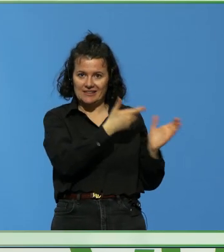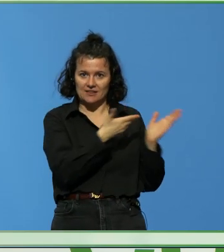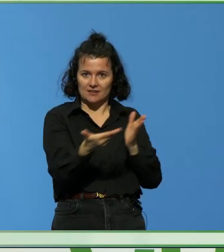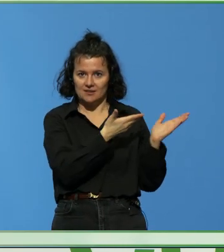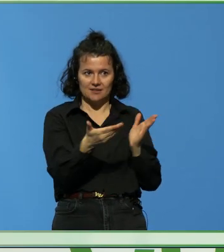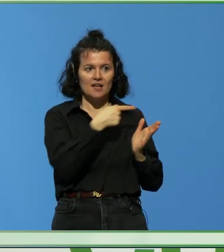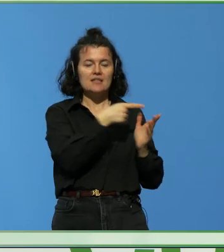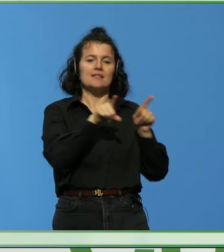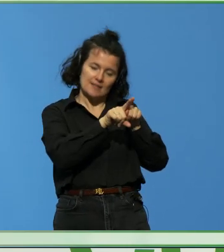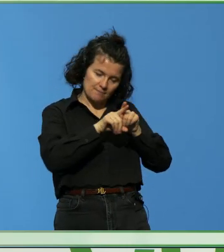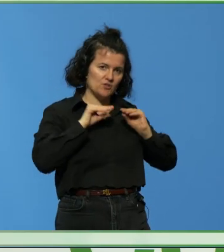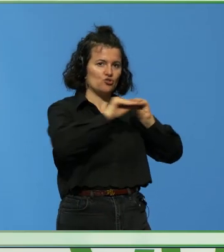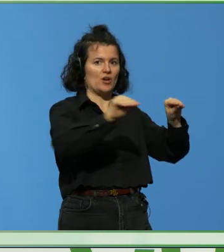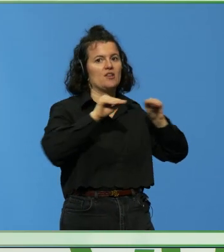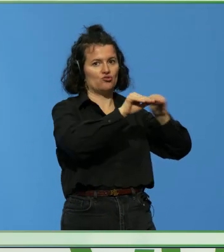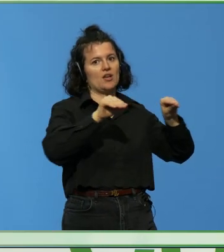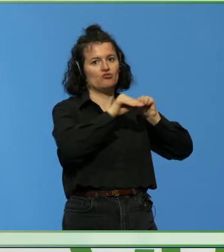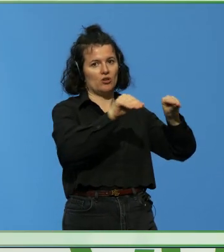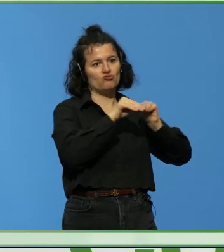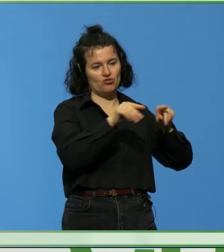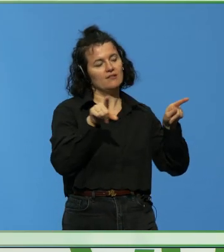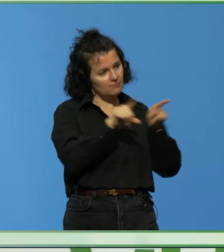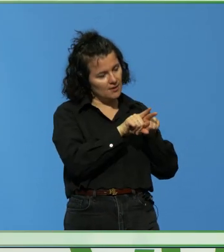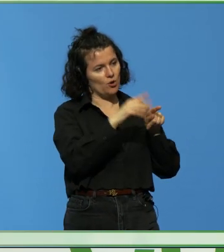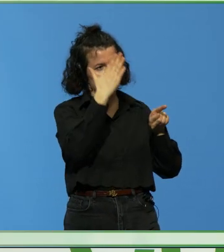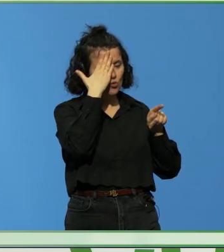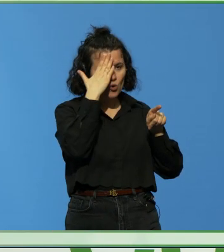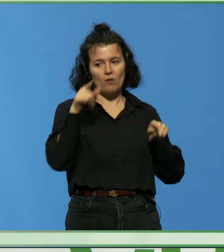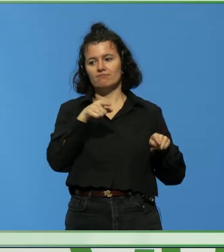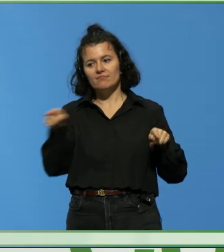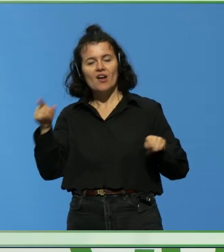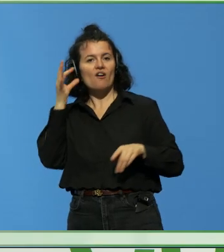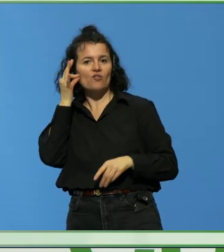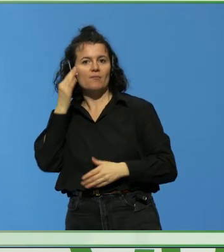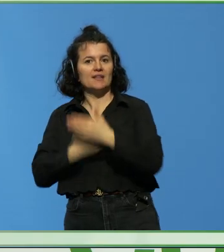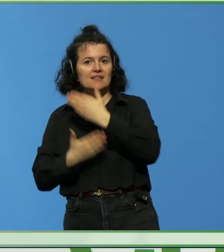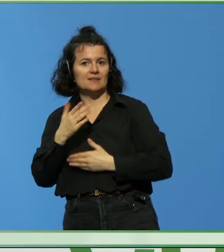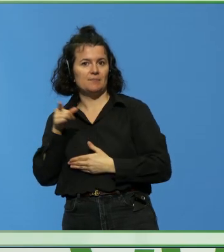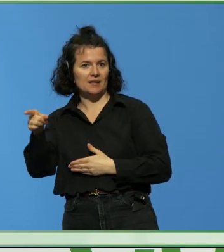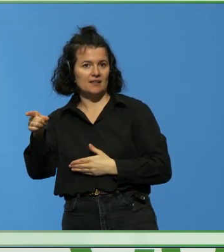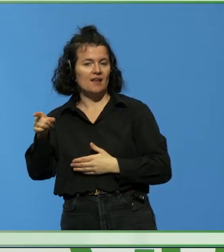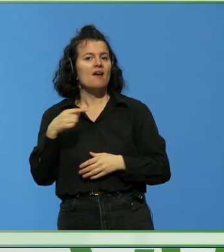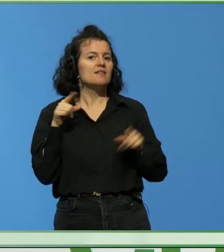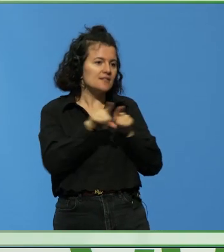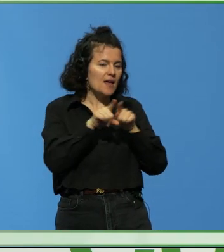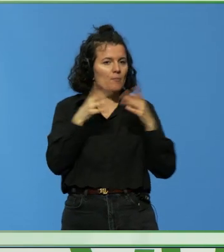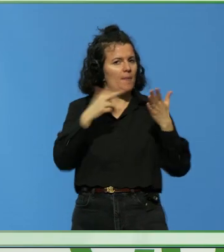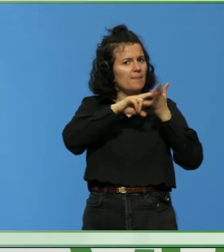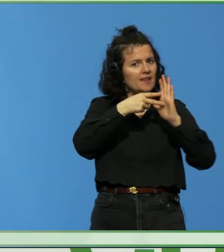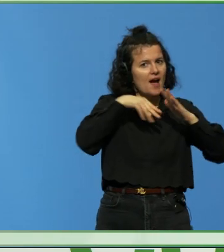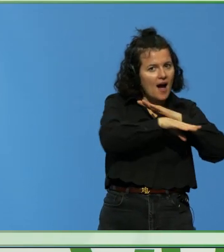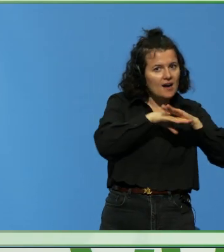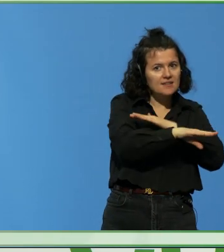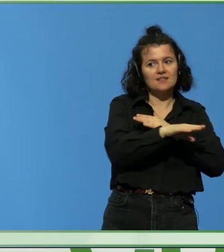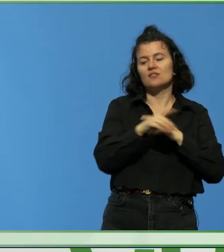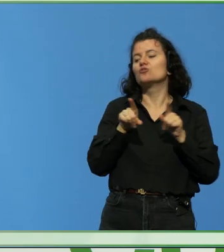they can access those services, they can understand. So it was like first time they were talking about that. We also run some